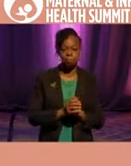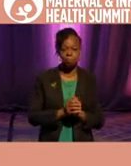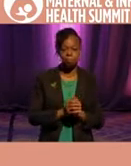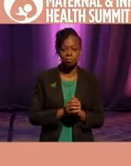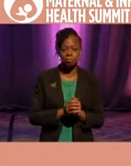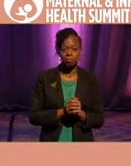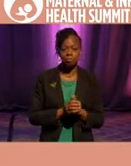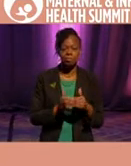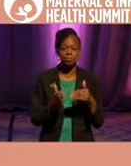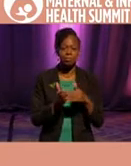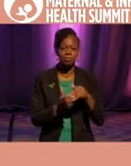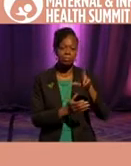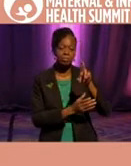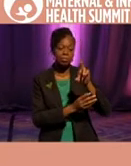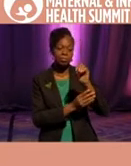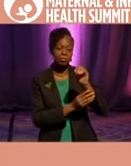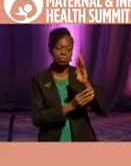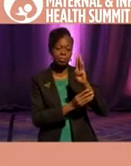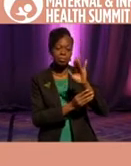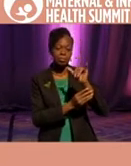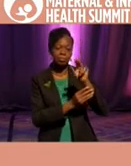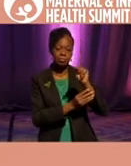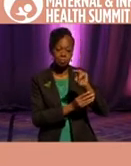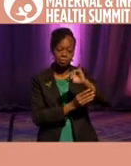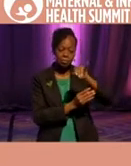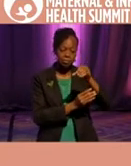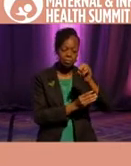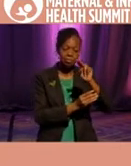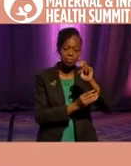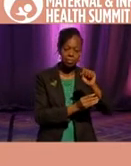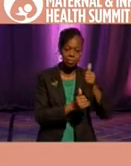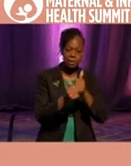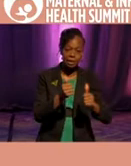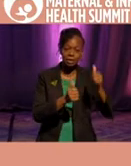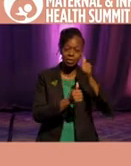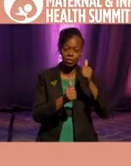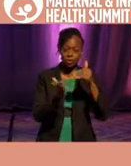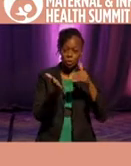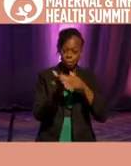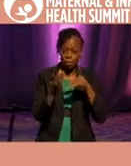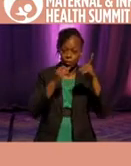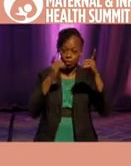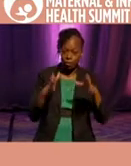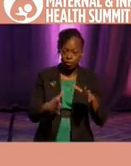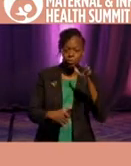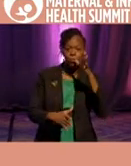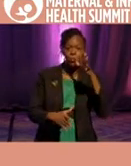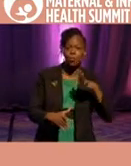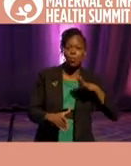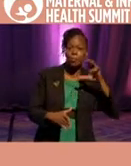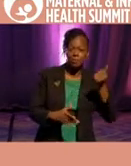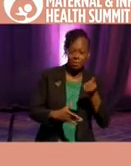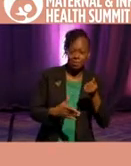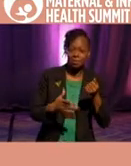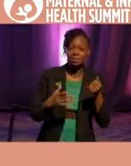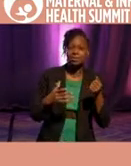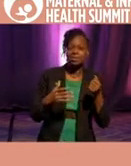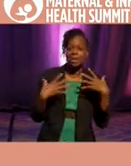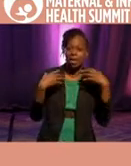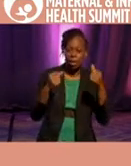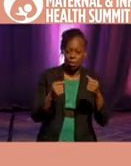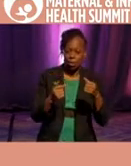Dr. Robin Jones, Senior Medical Director, Women's Health and Office of the Chief Medical Officer, Johnson &